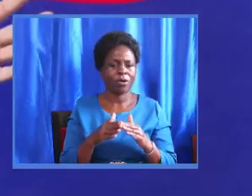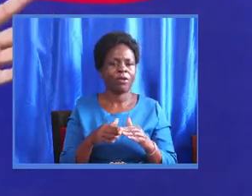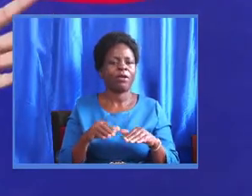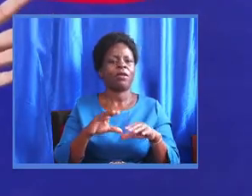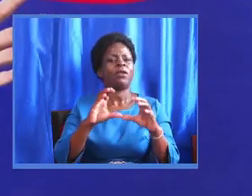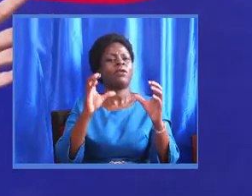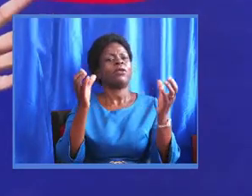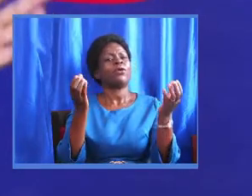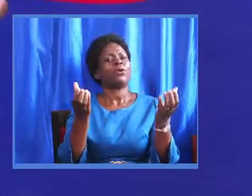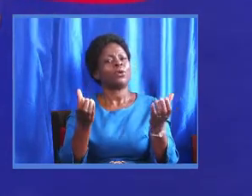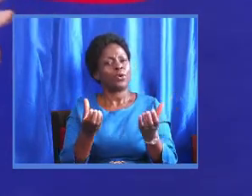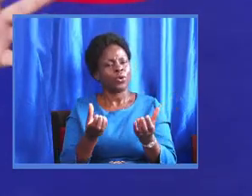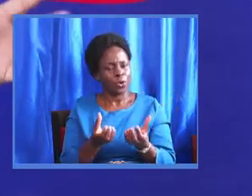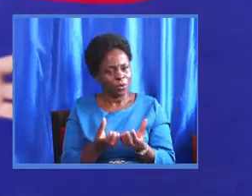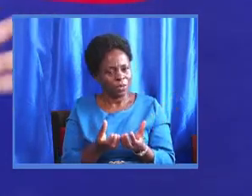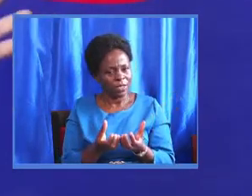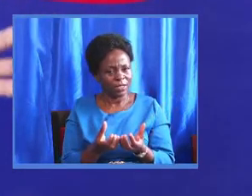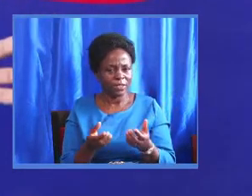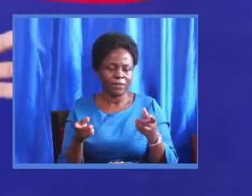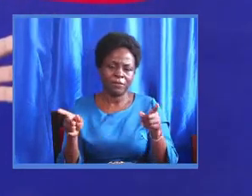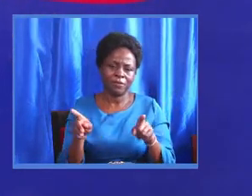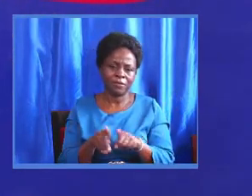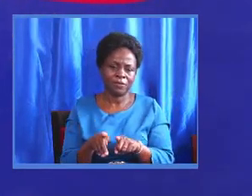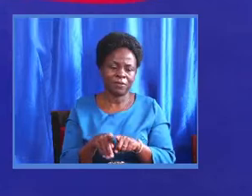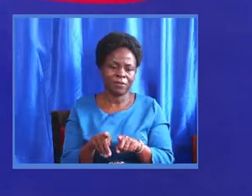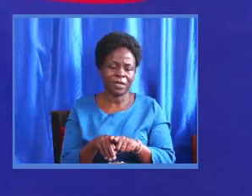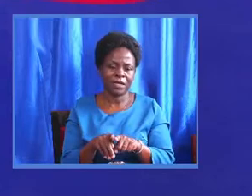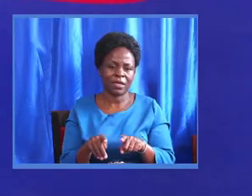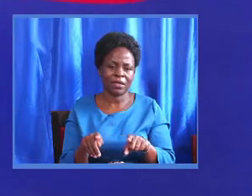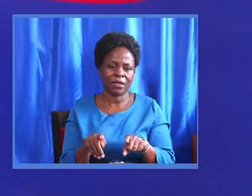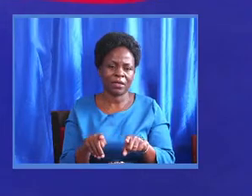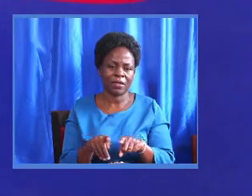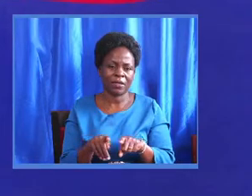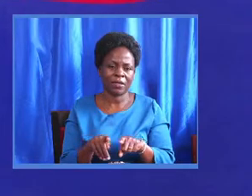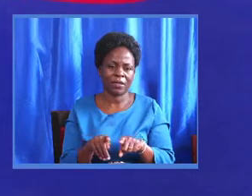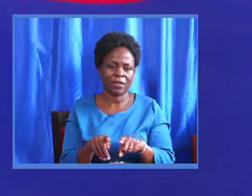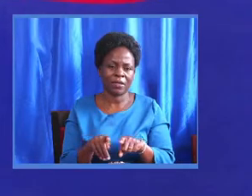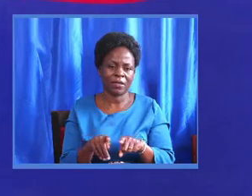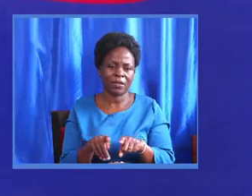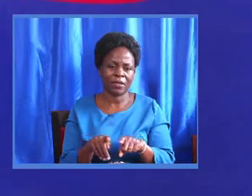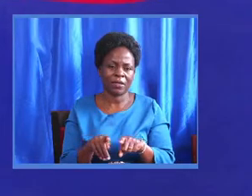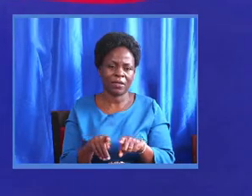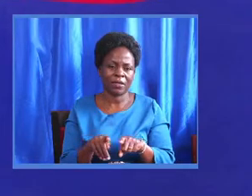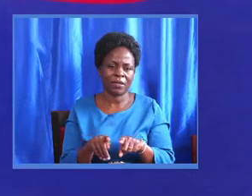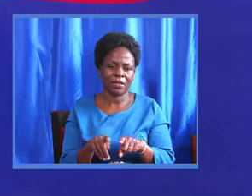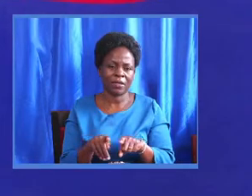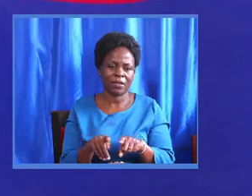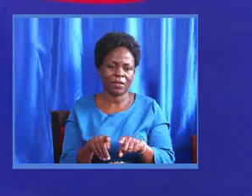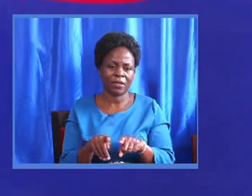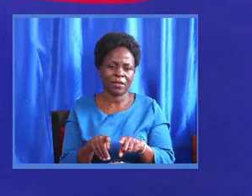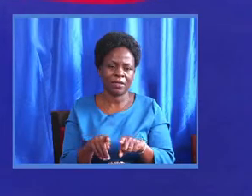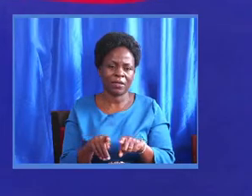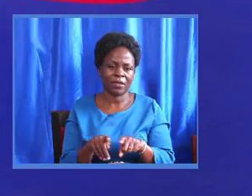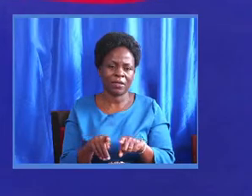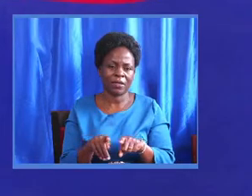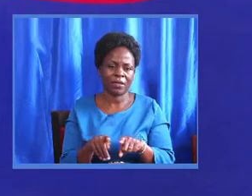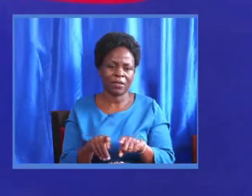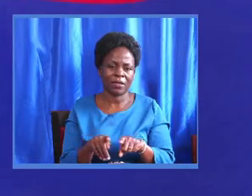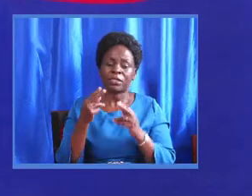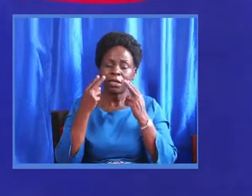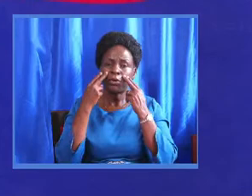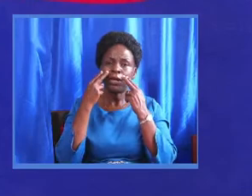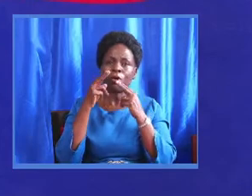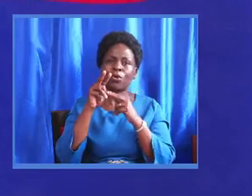community with schools and things like that around you. So everything, as long as planned and you look